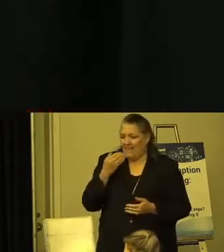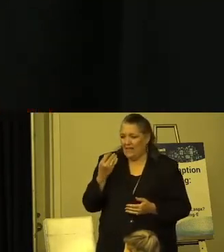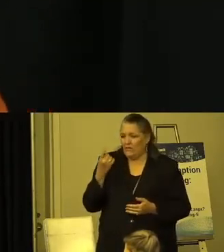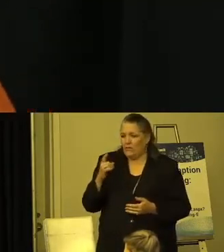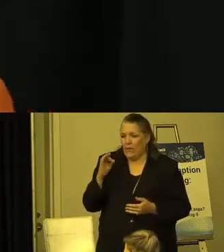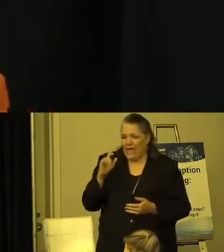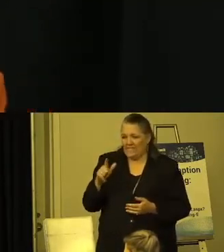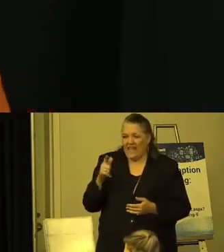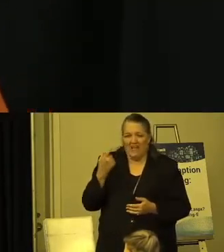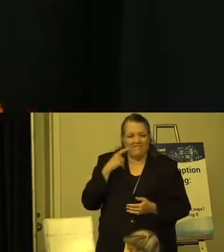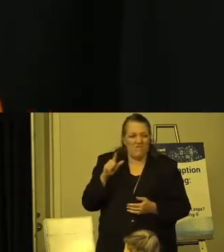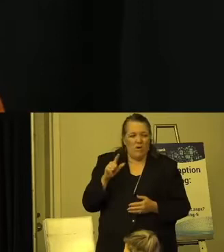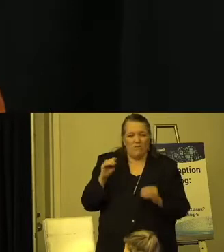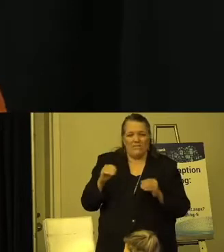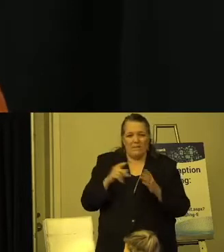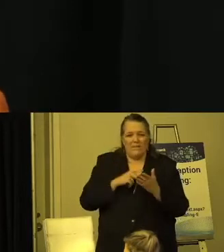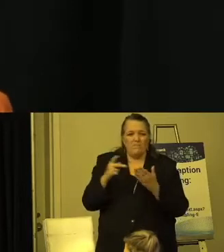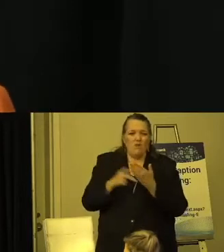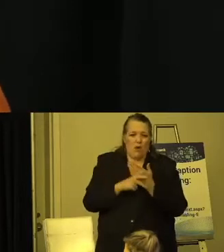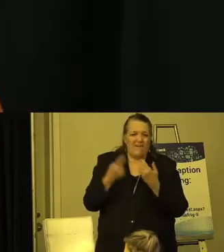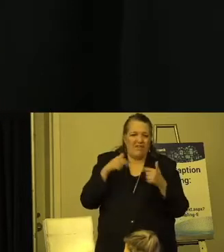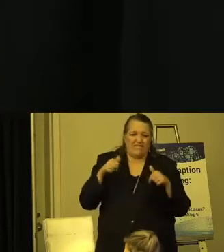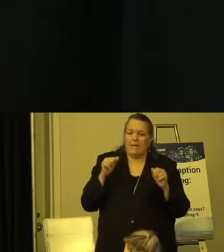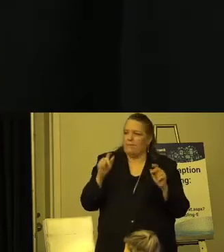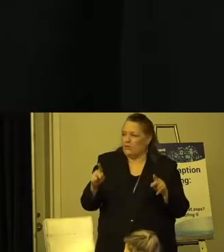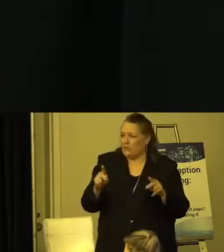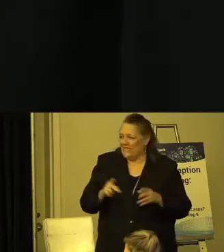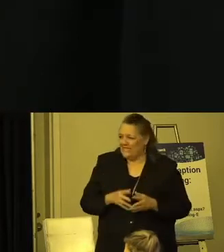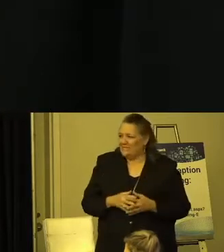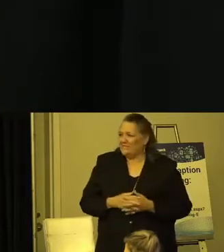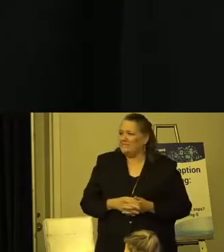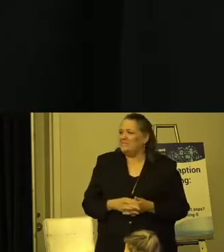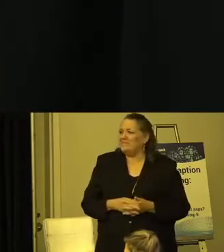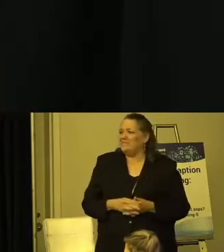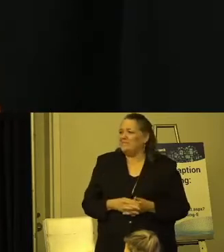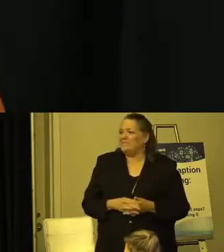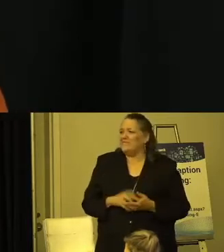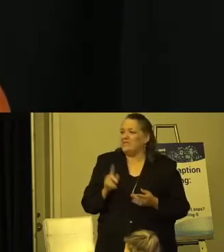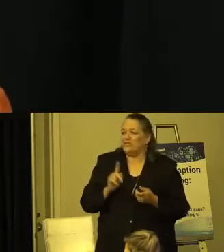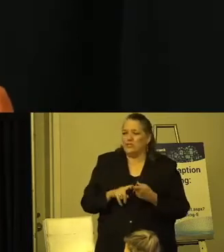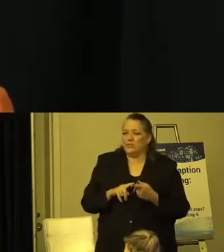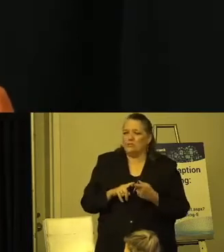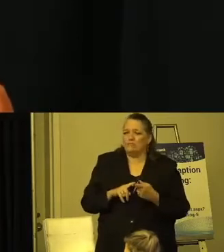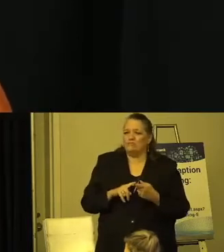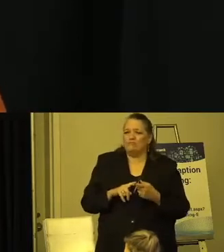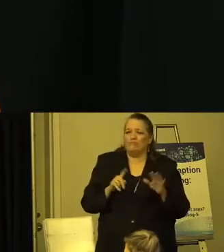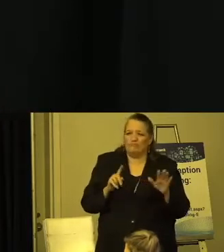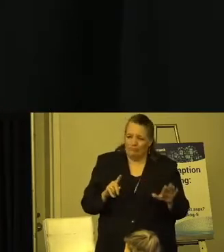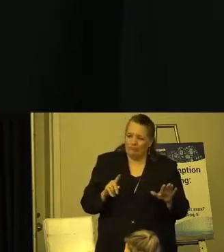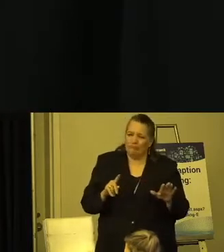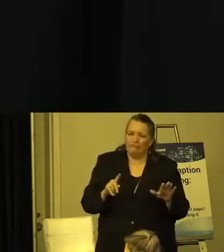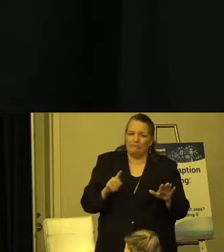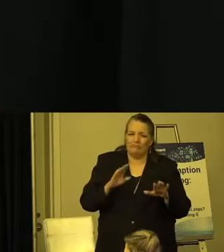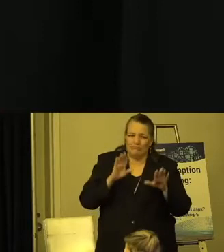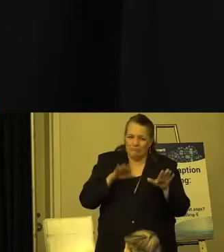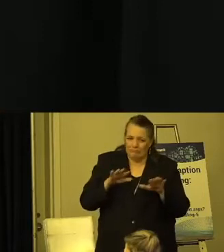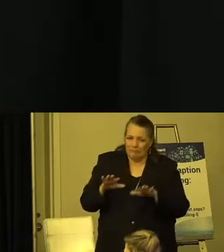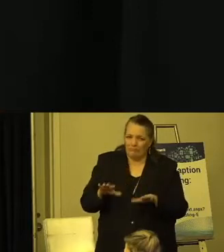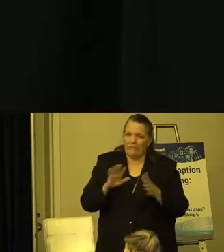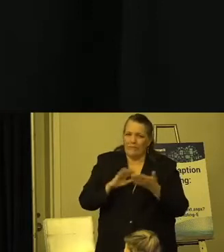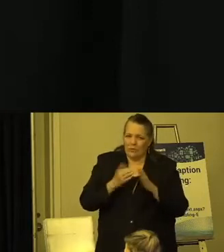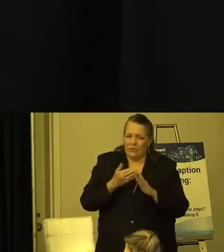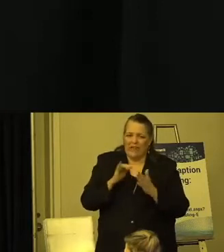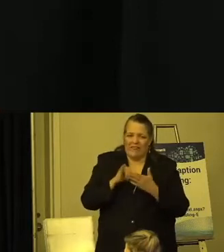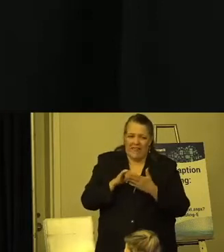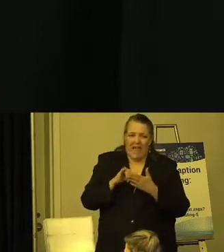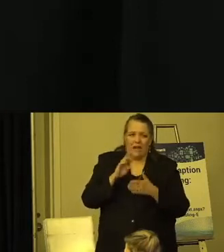Lebois for putting something in the program to give us this opportunity to reassure the community that that Way is